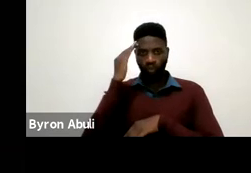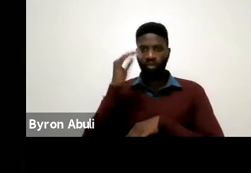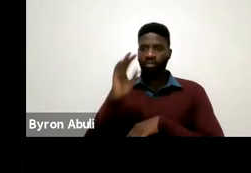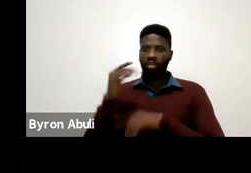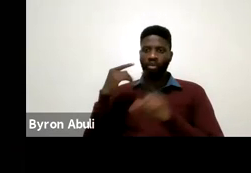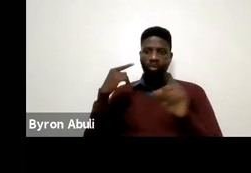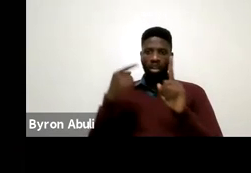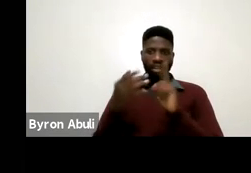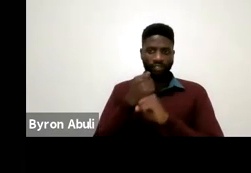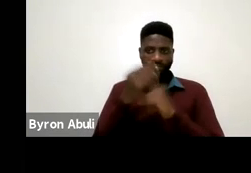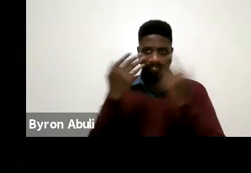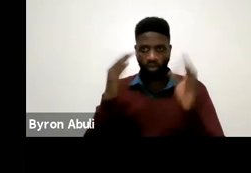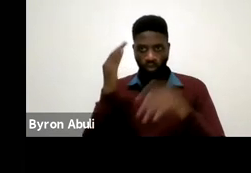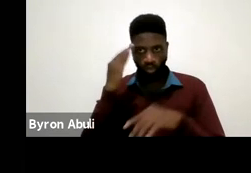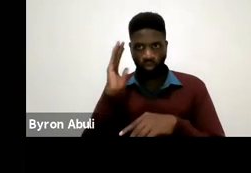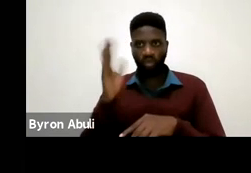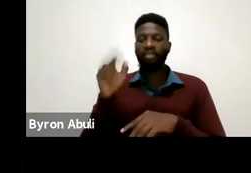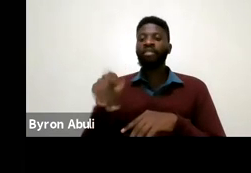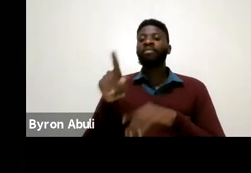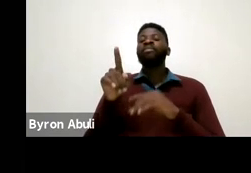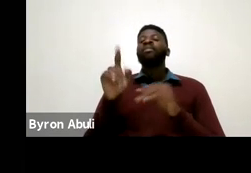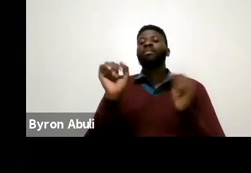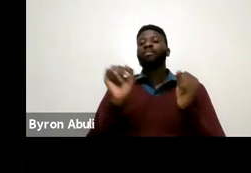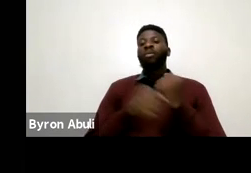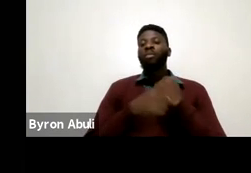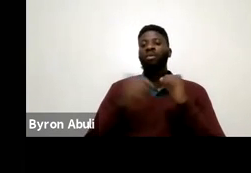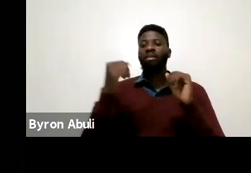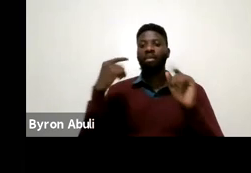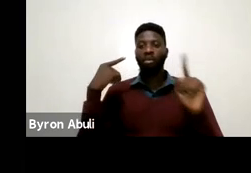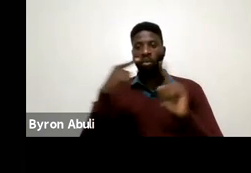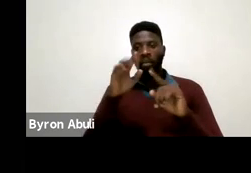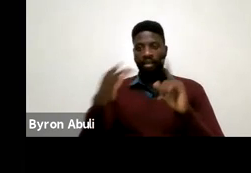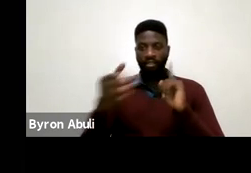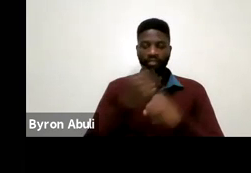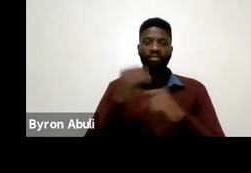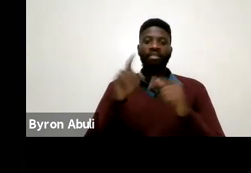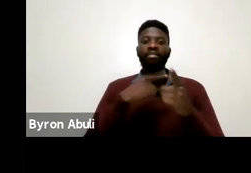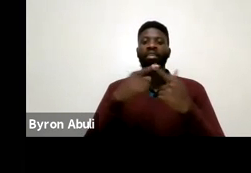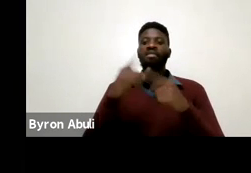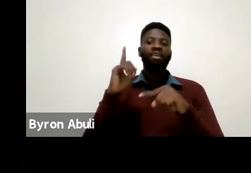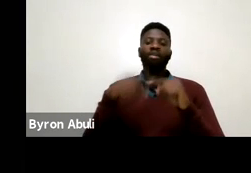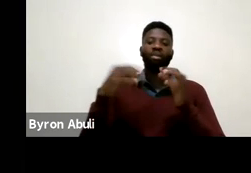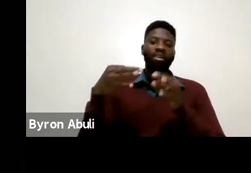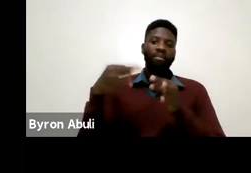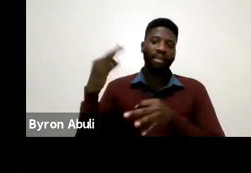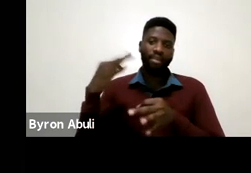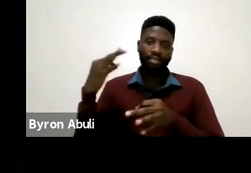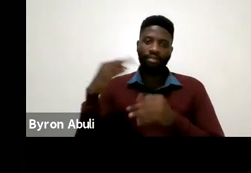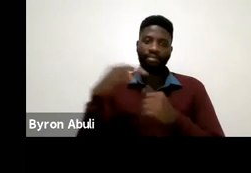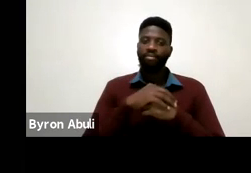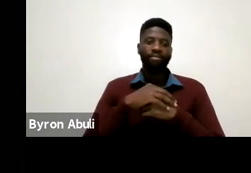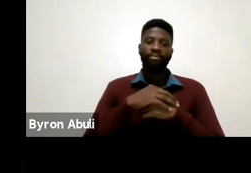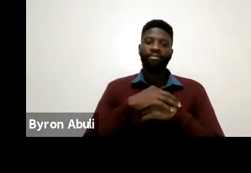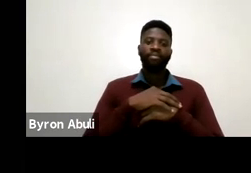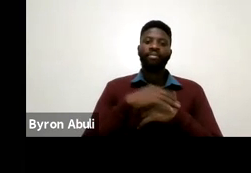goal. There is no way you can achieve your goal and you cannot measure it, you cannot realize it.